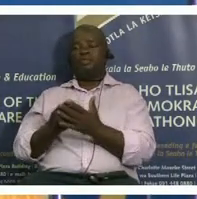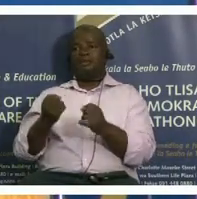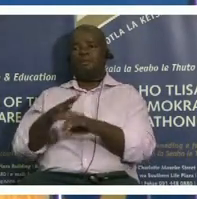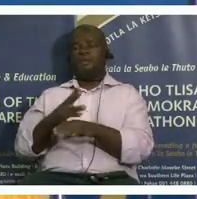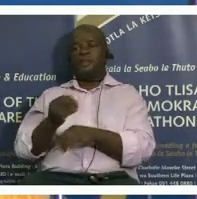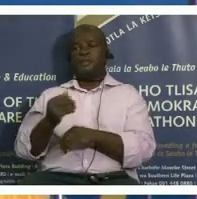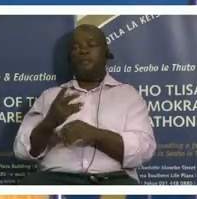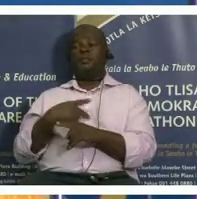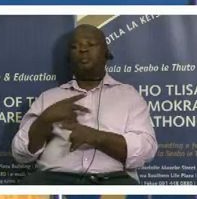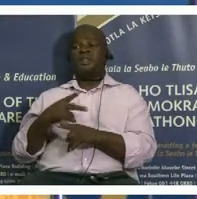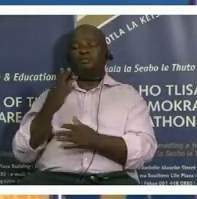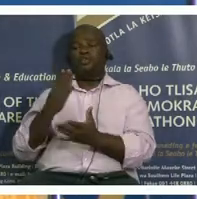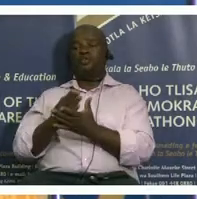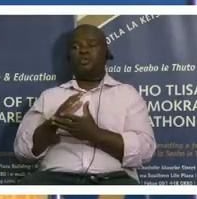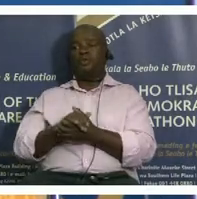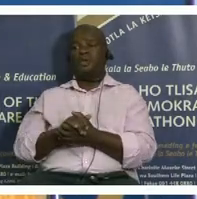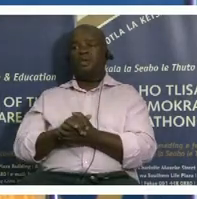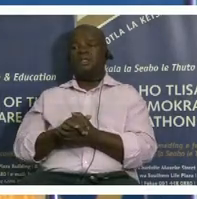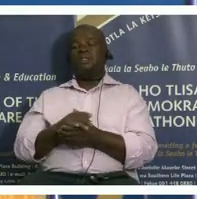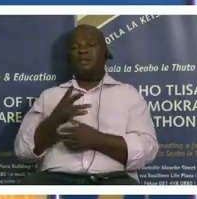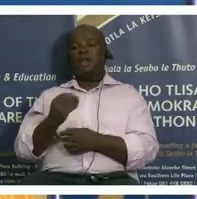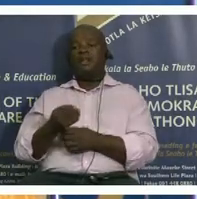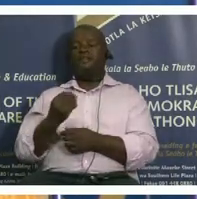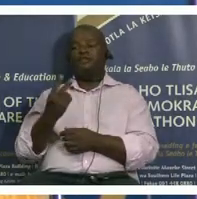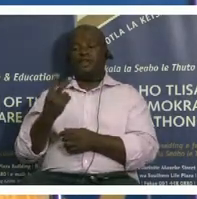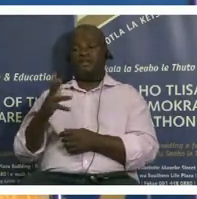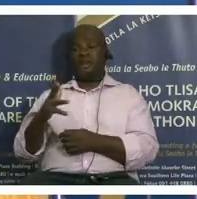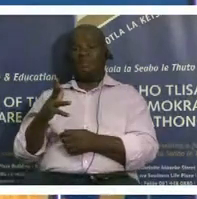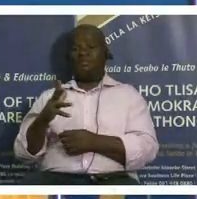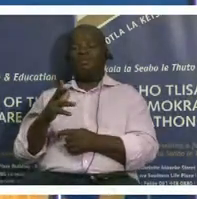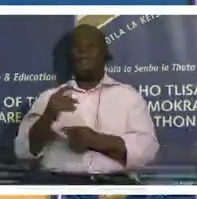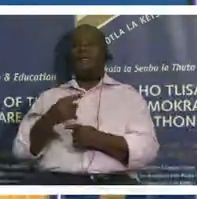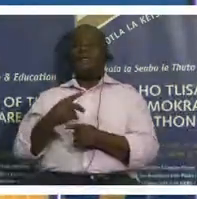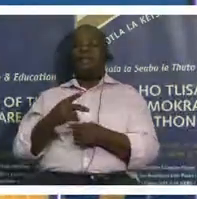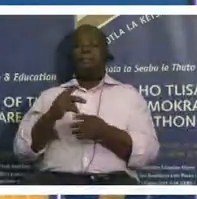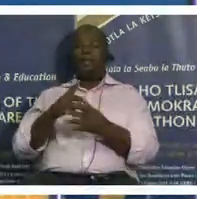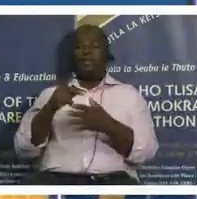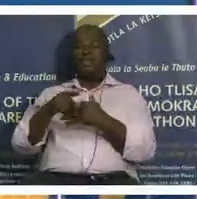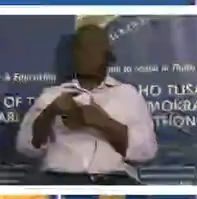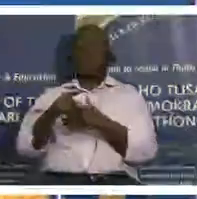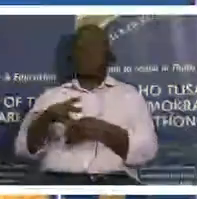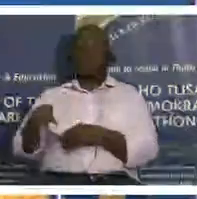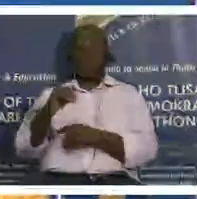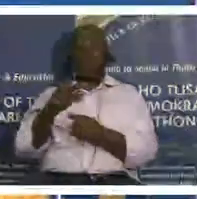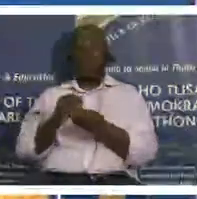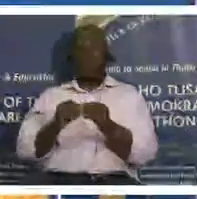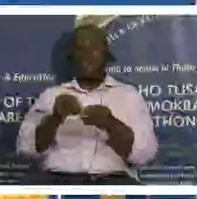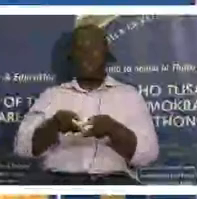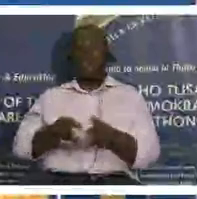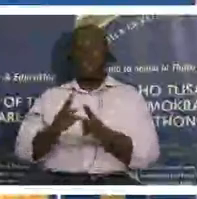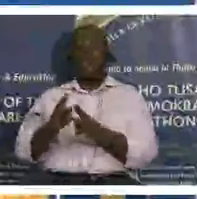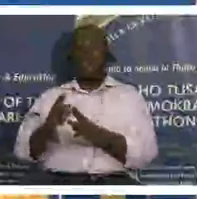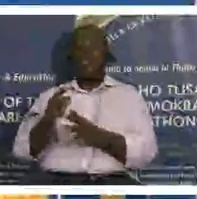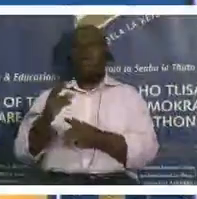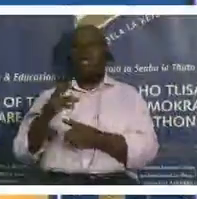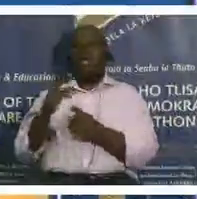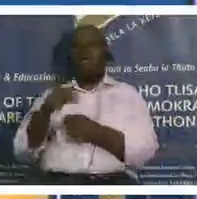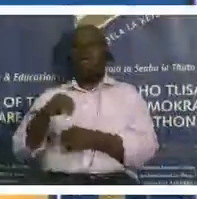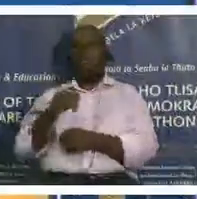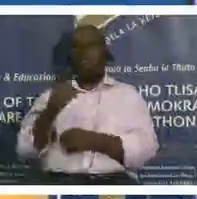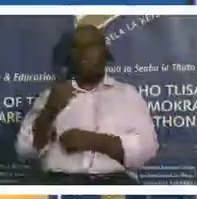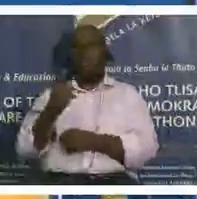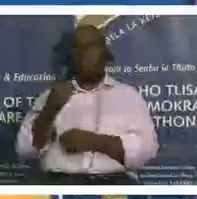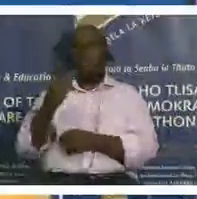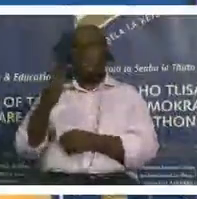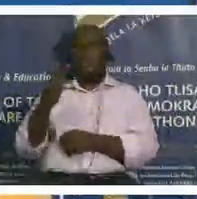are pleased with the 25 major infrastructure projects with an estimated value of over 138